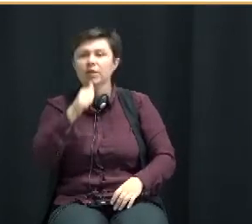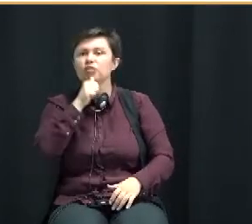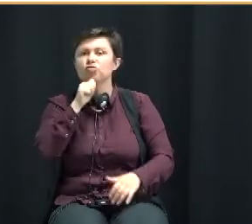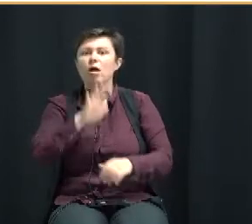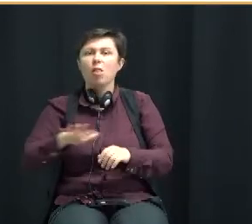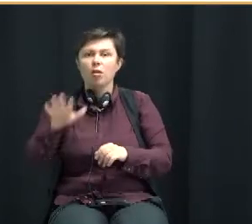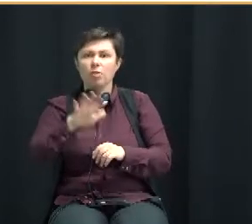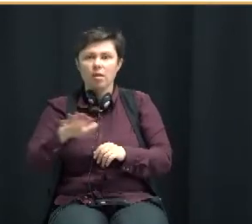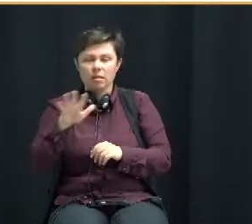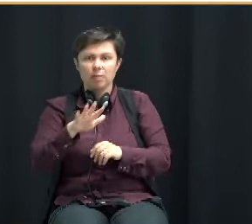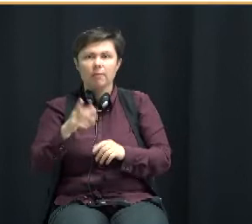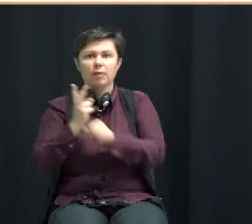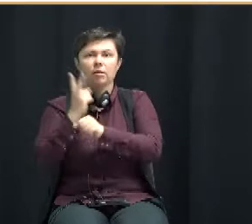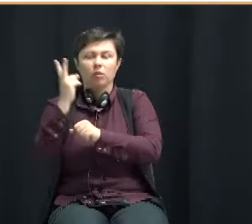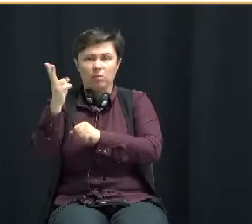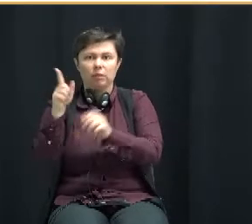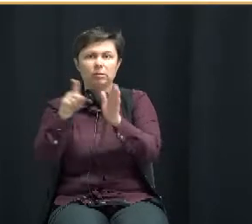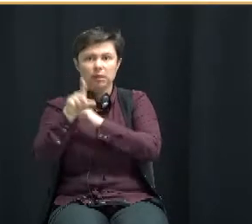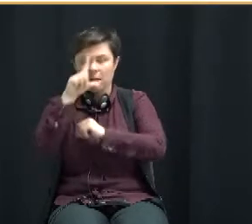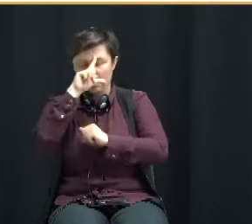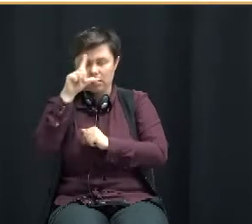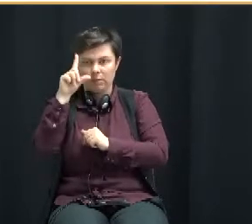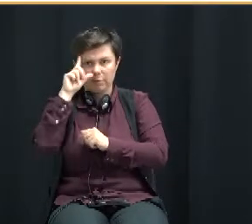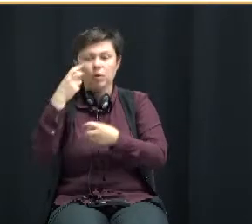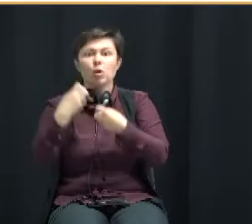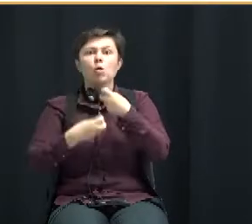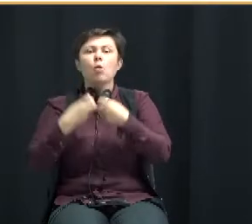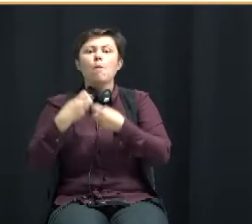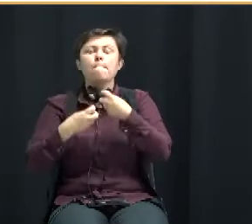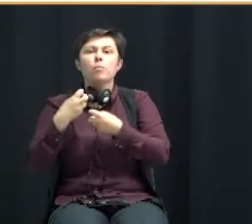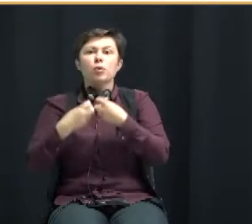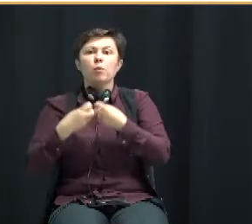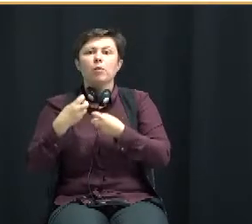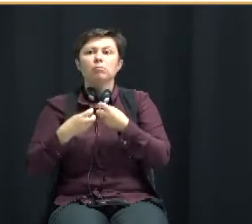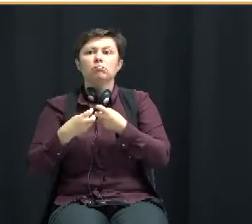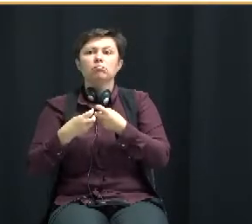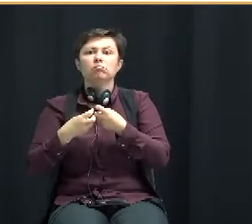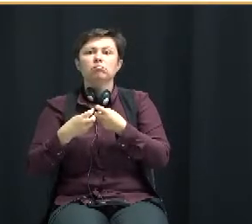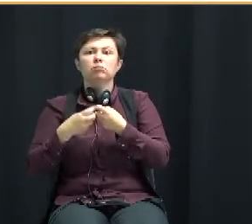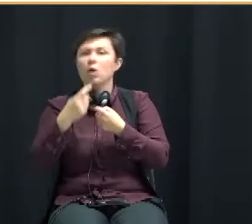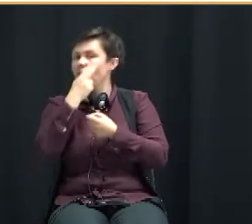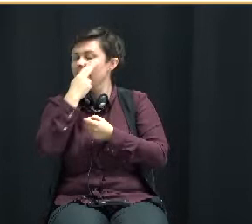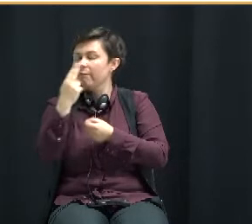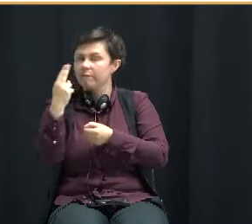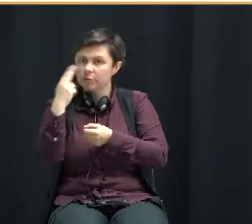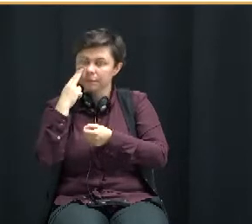green areas, accessible for people with vision impairments.